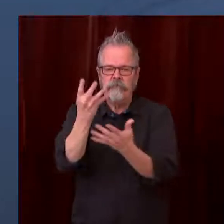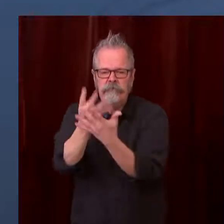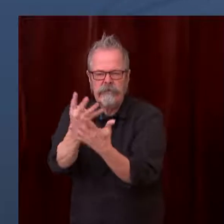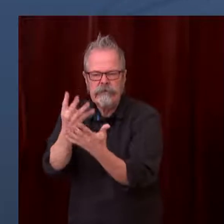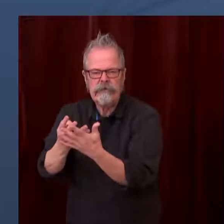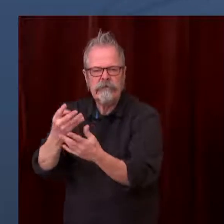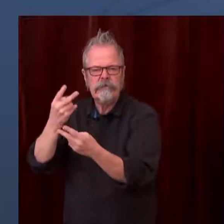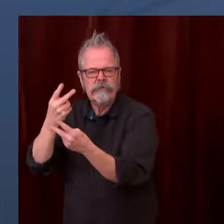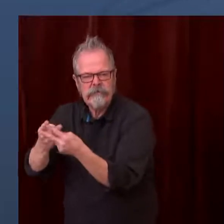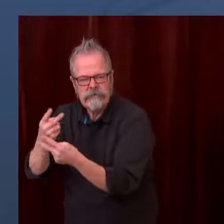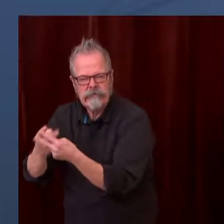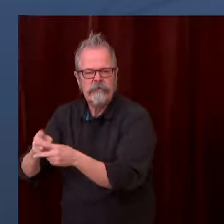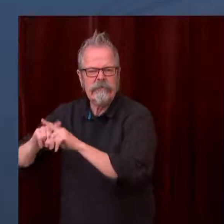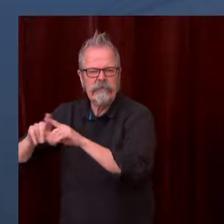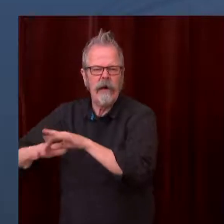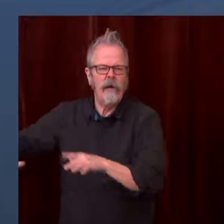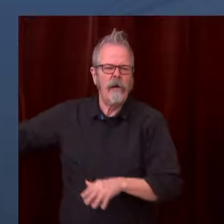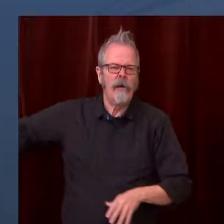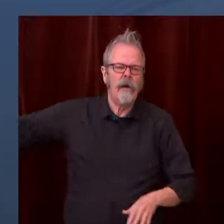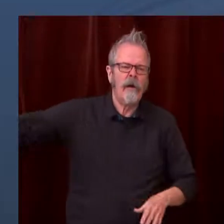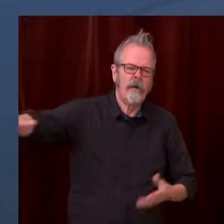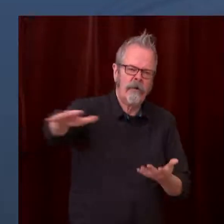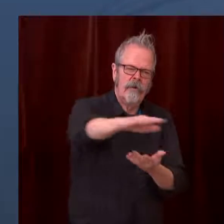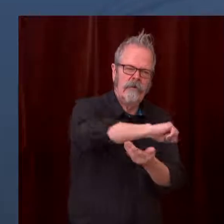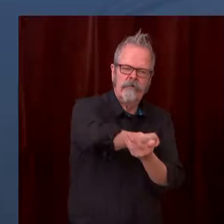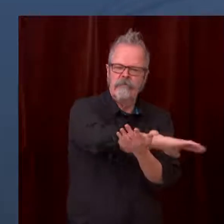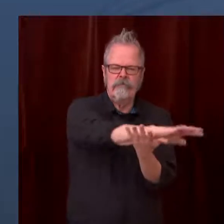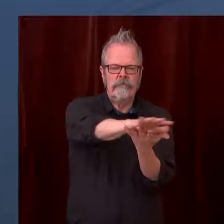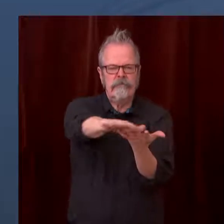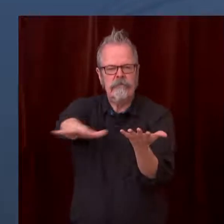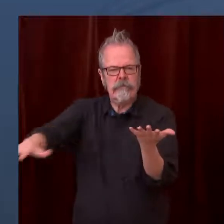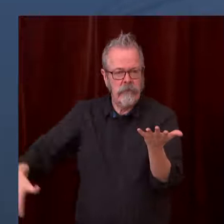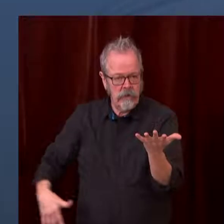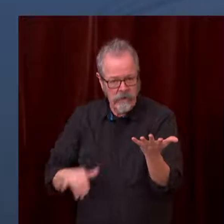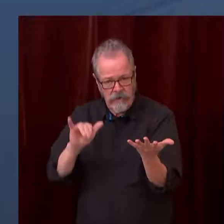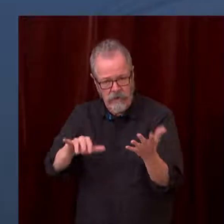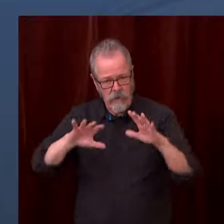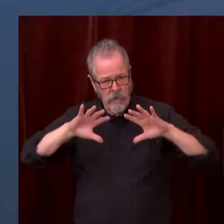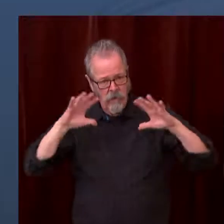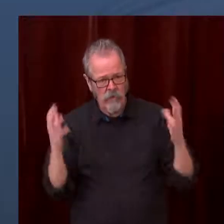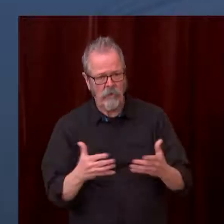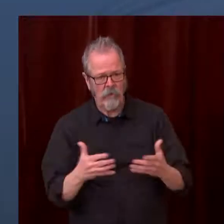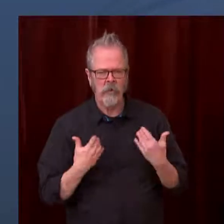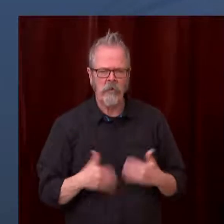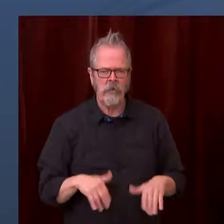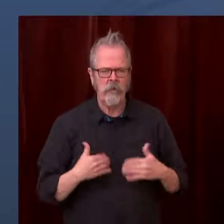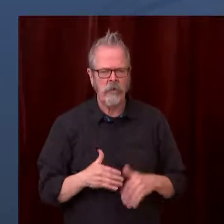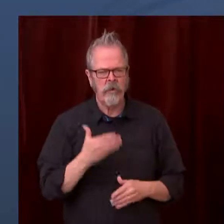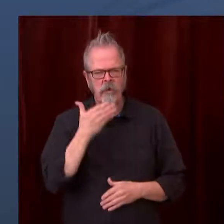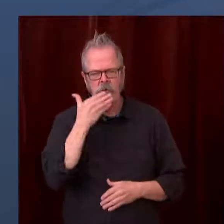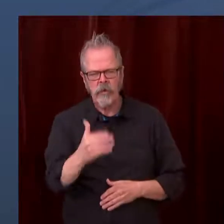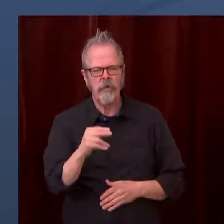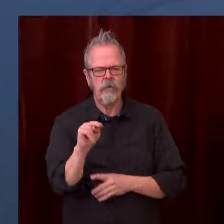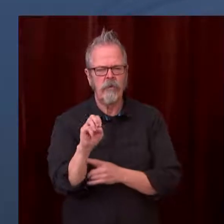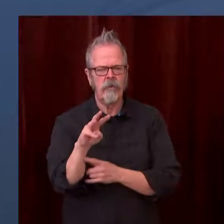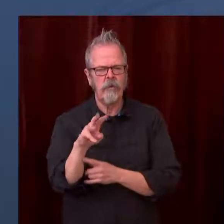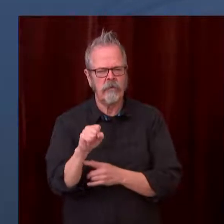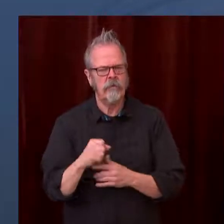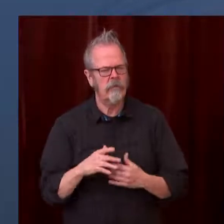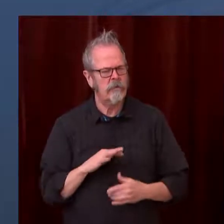this next tranche of people is really great news in my view. Now, in that same